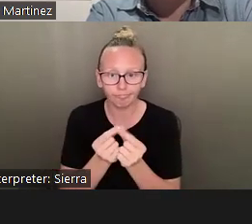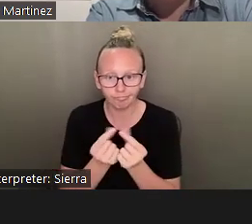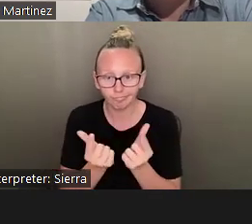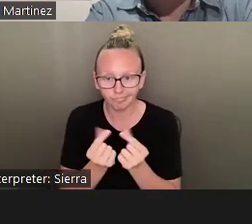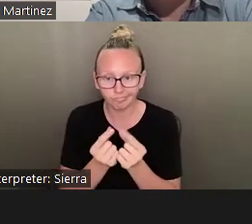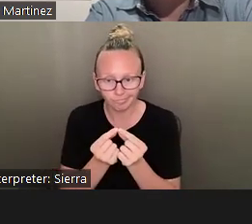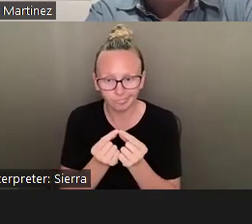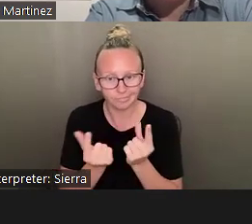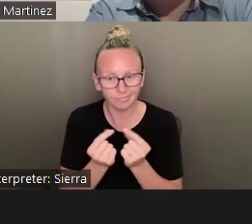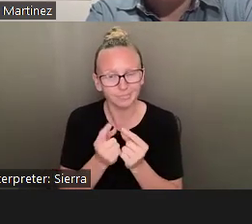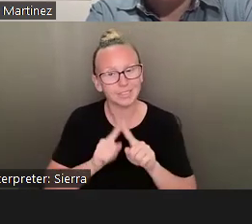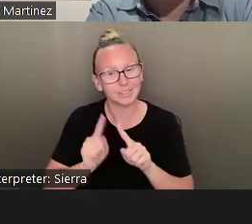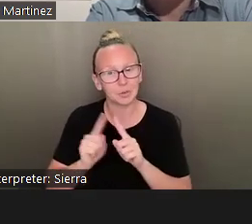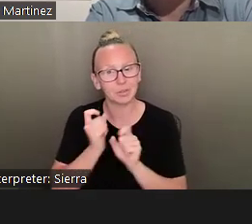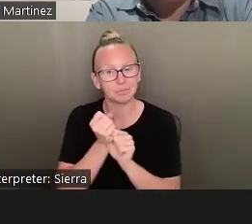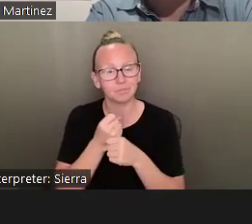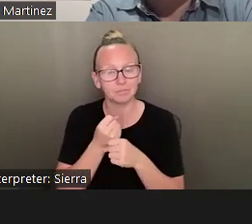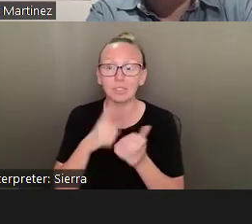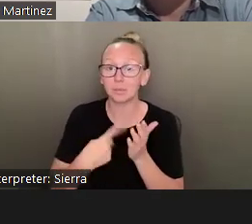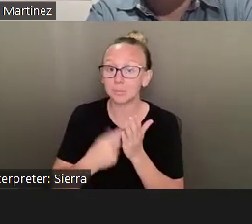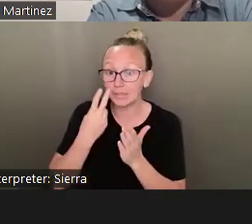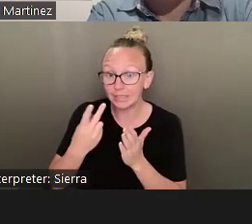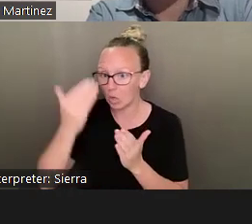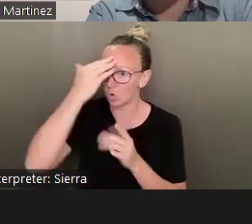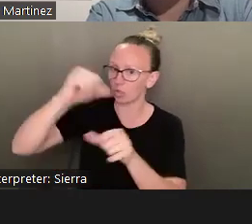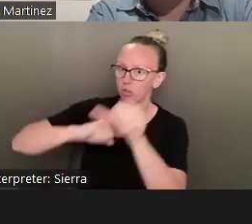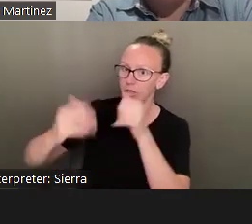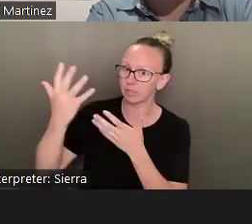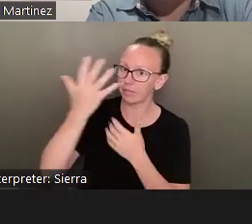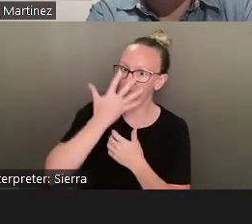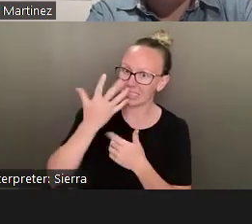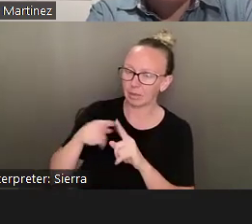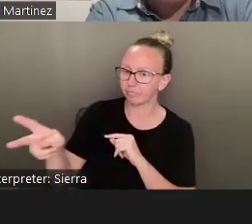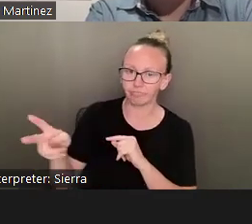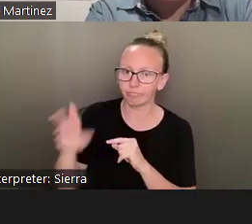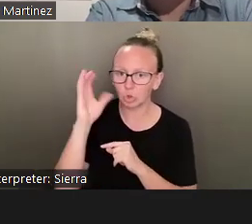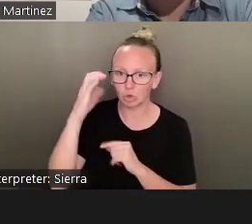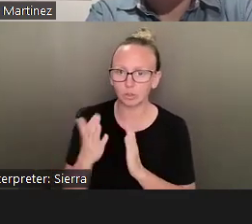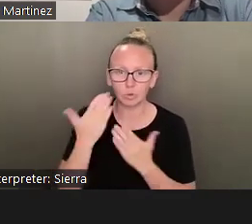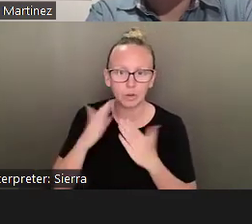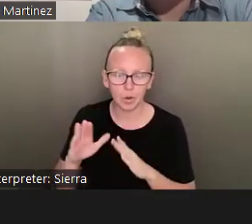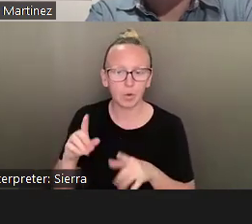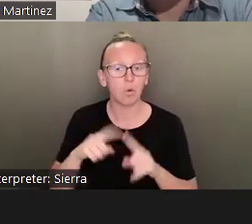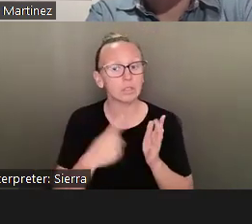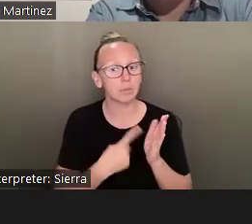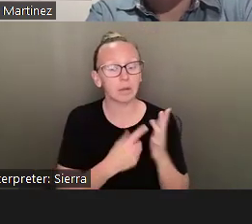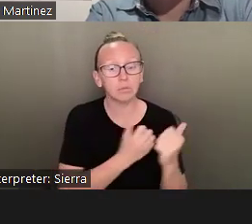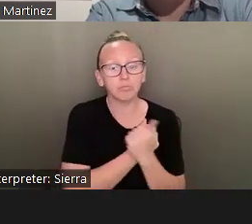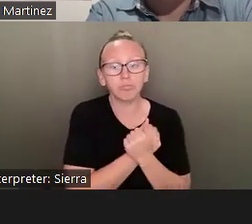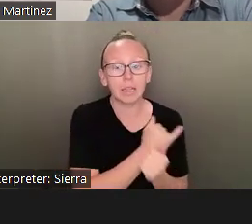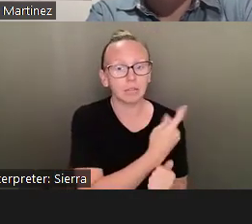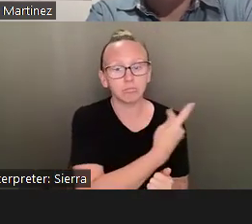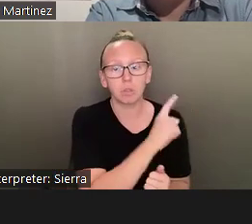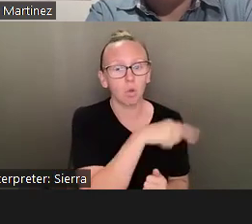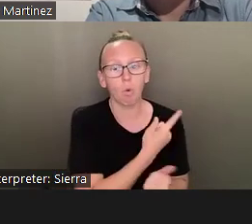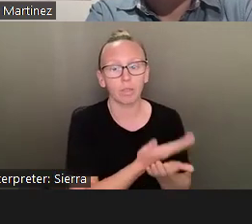configurations, sometimes seeing and knowing each other's faces, but regarding each other as strangers. Other times holding each other as if we are the only